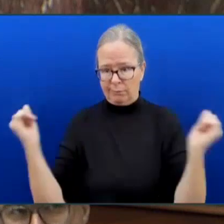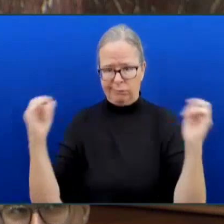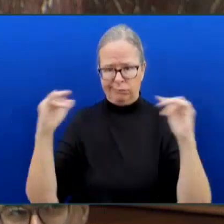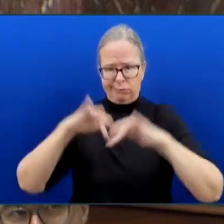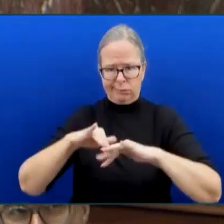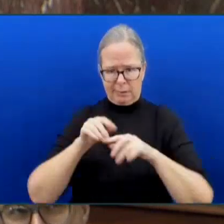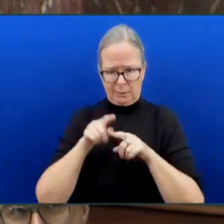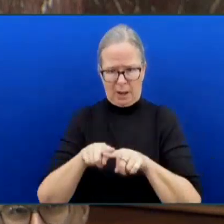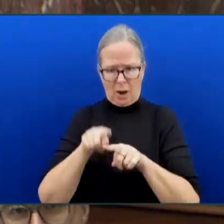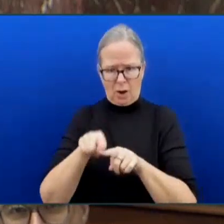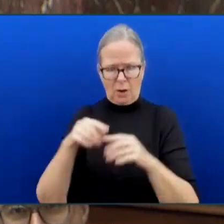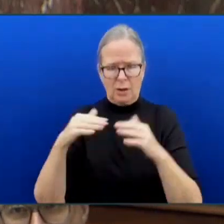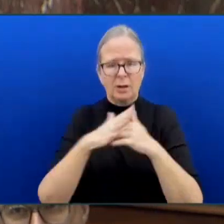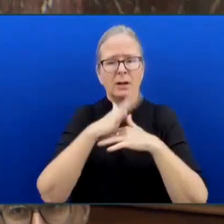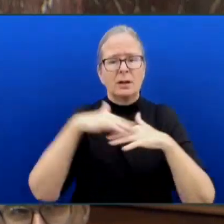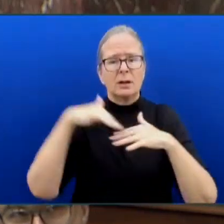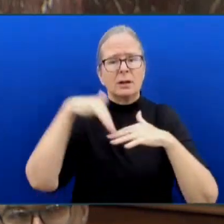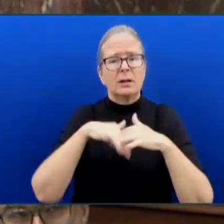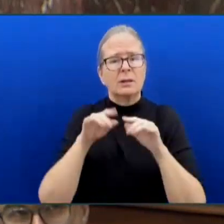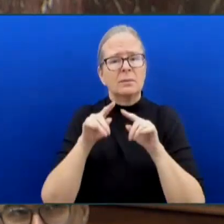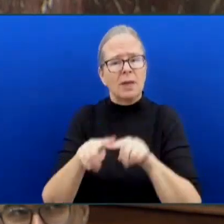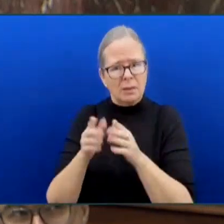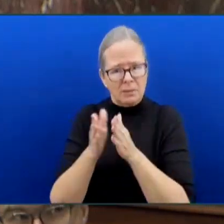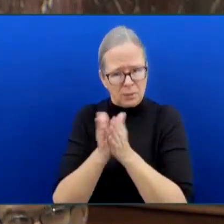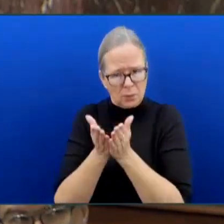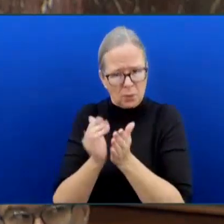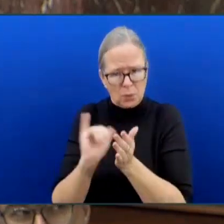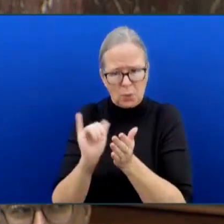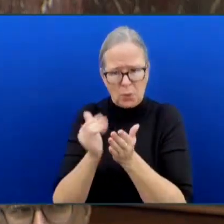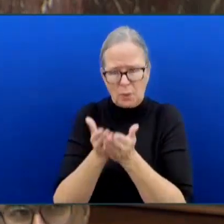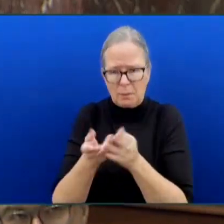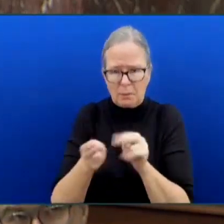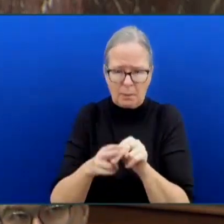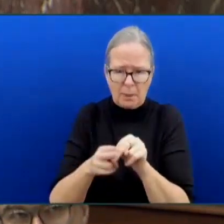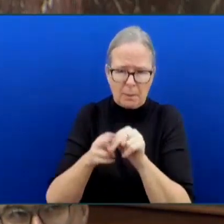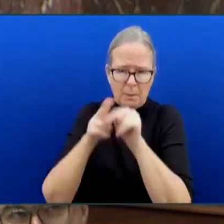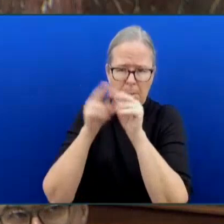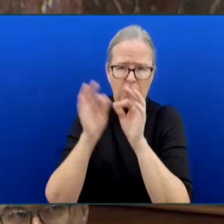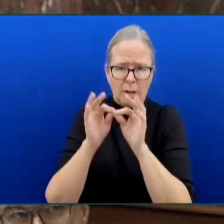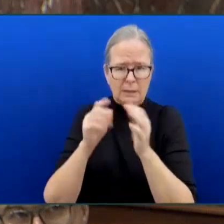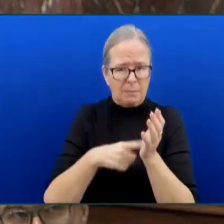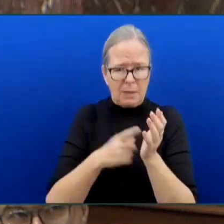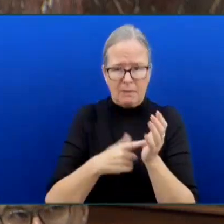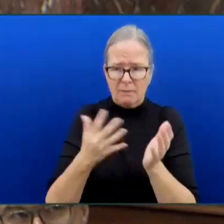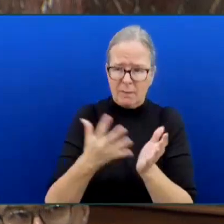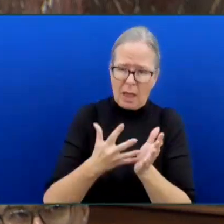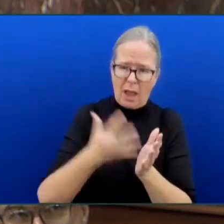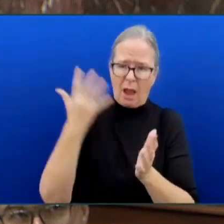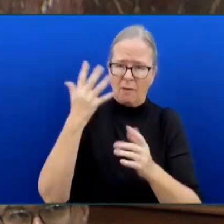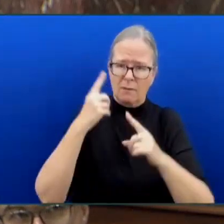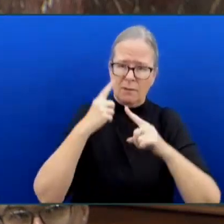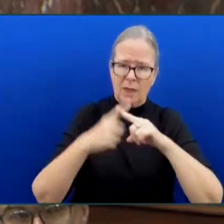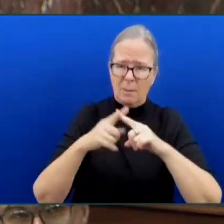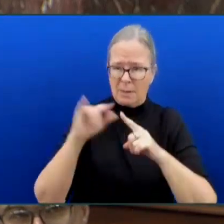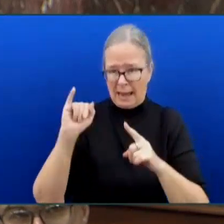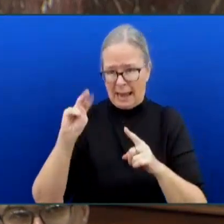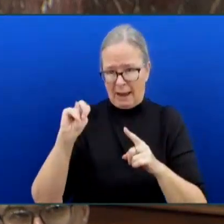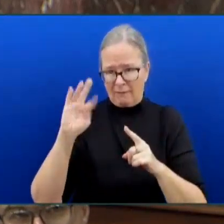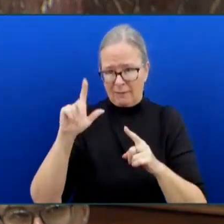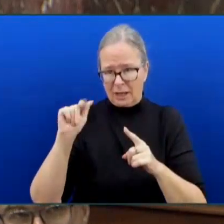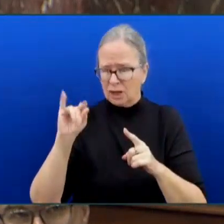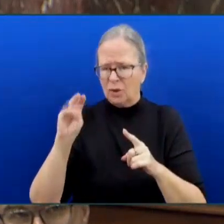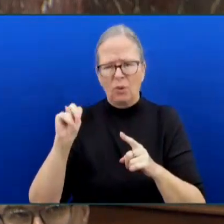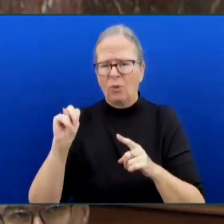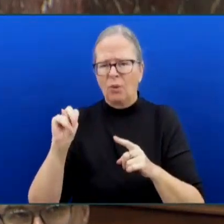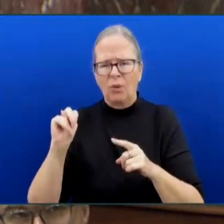inflation at a time when people are struggling with the costs of food, with record high inflation rates across the globe, with lending